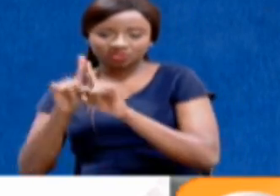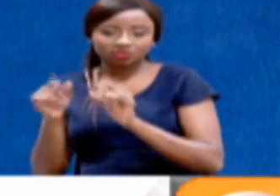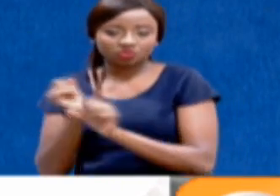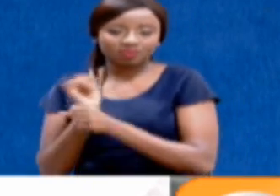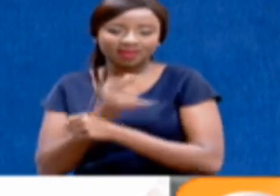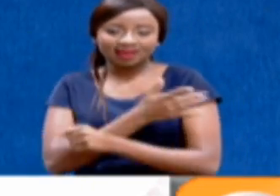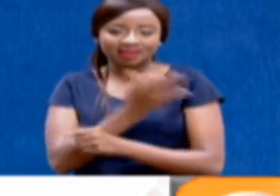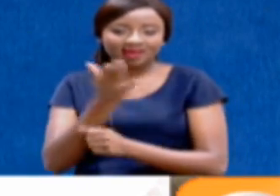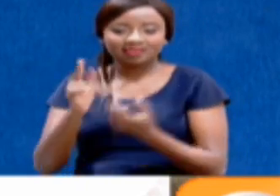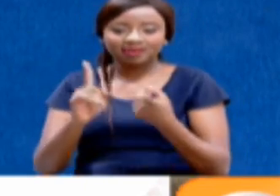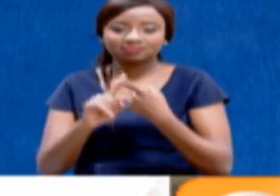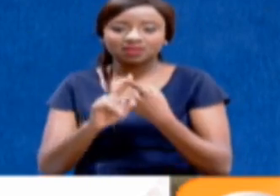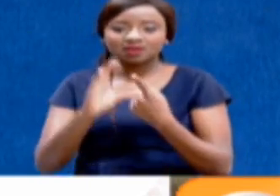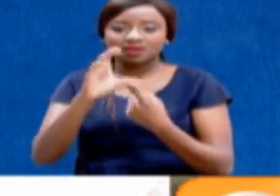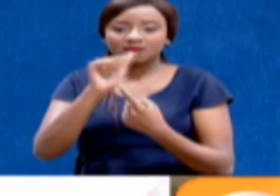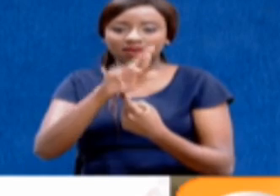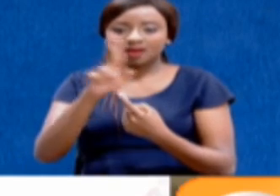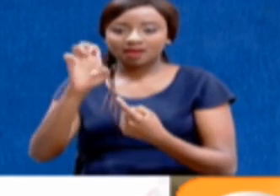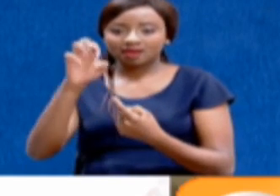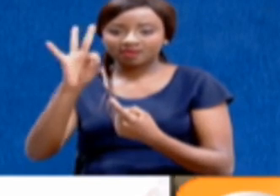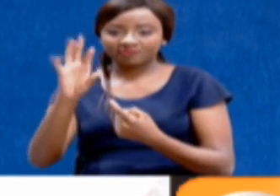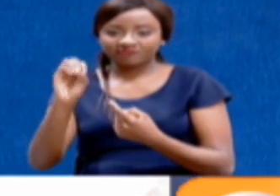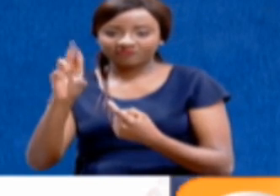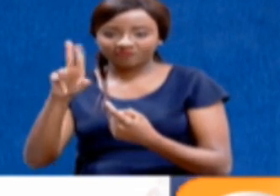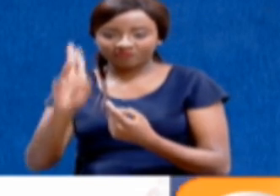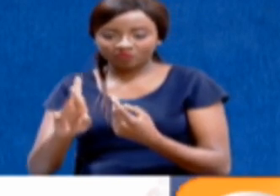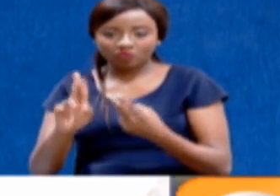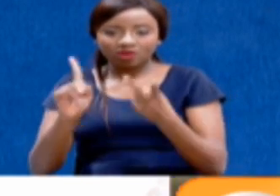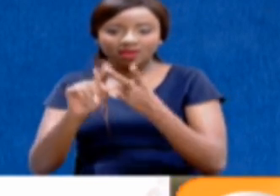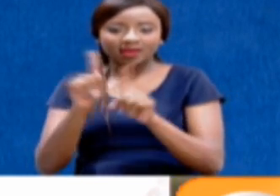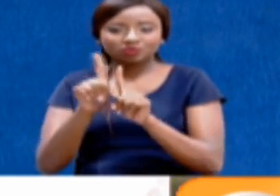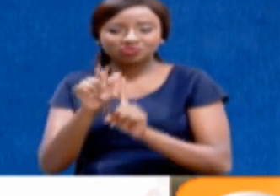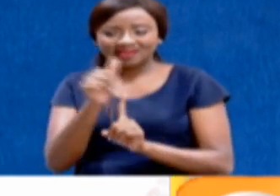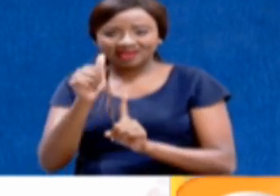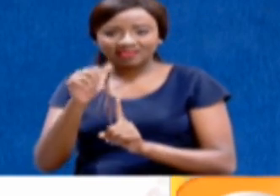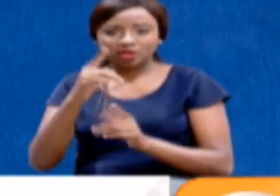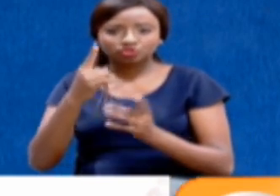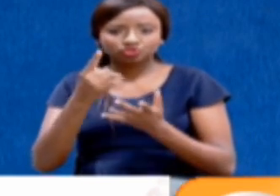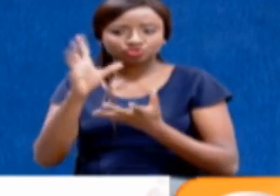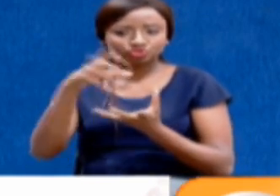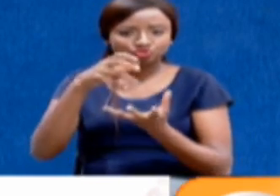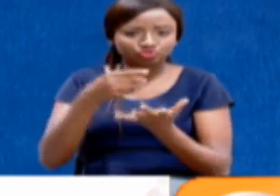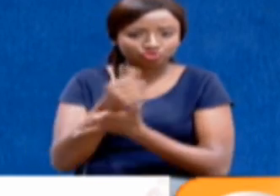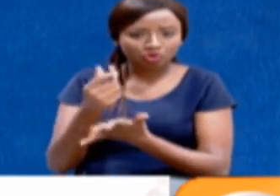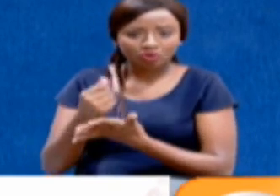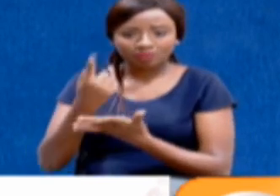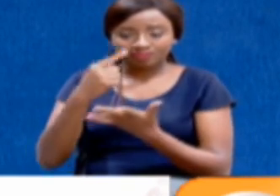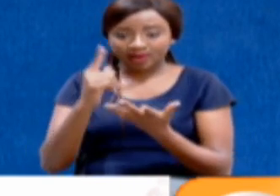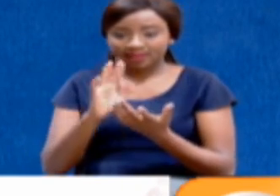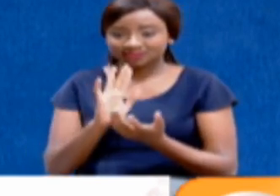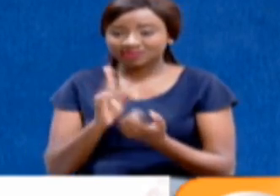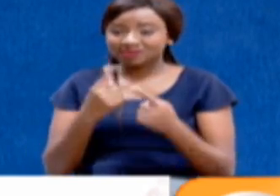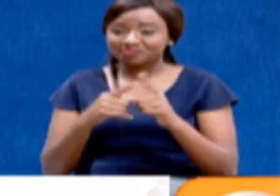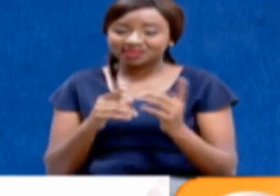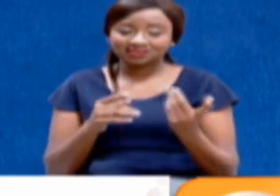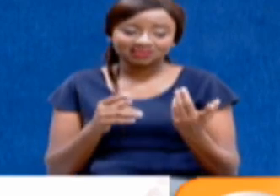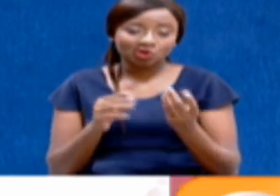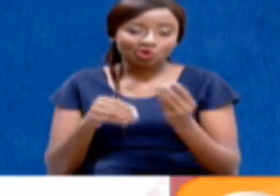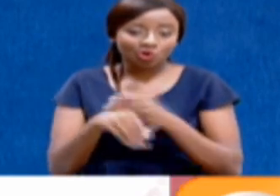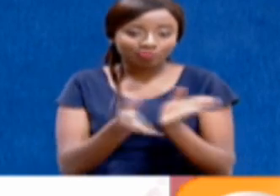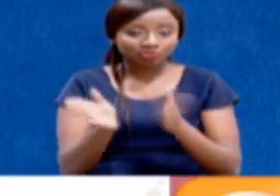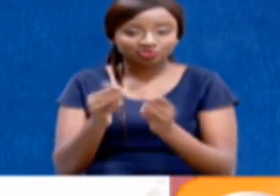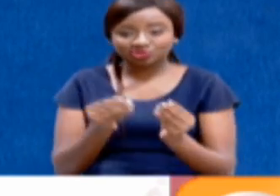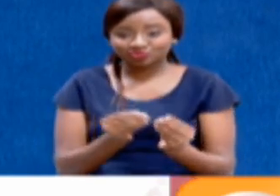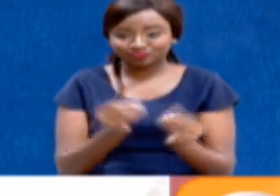global franchises like Carrefour, Shoprite and Game that have joined the fray. It has, however, been unable to offer a fighting